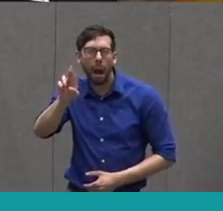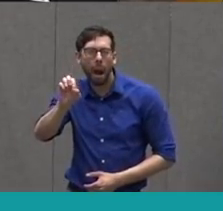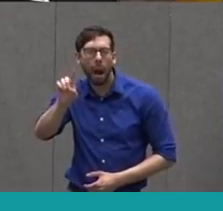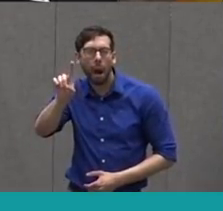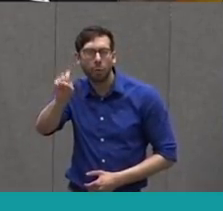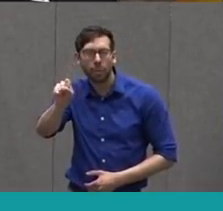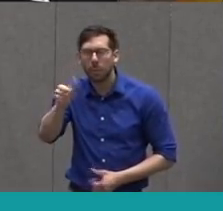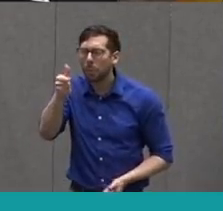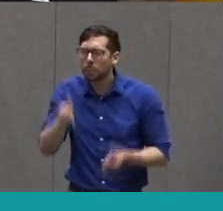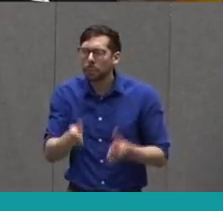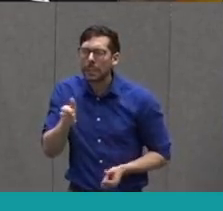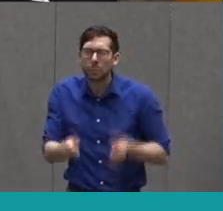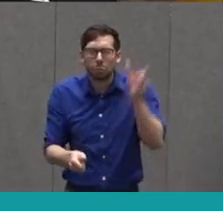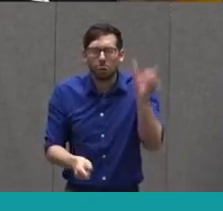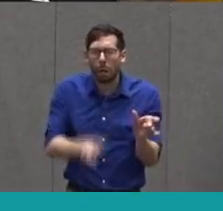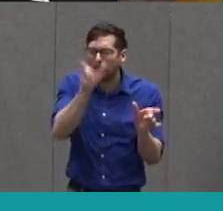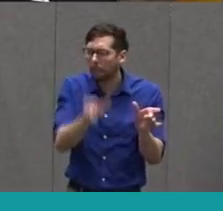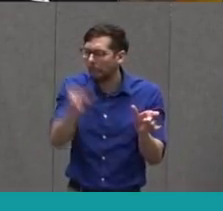thoughts?